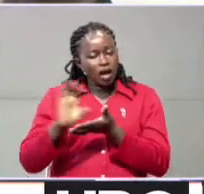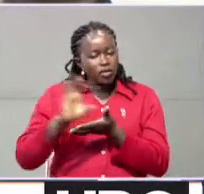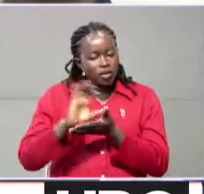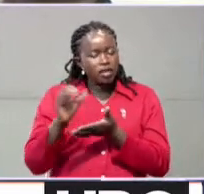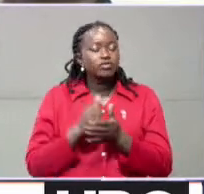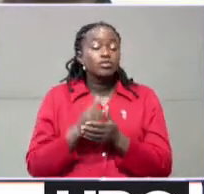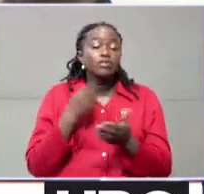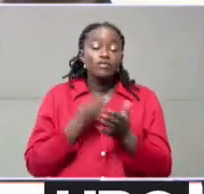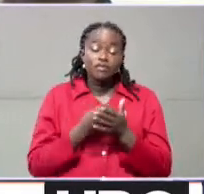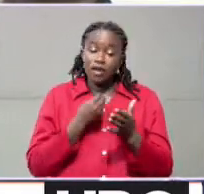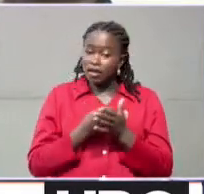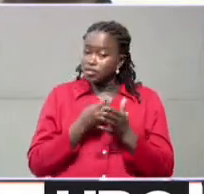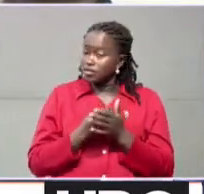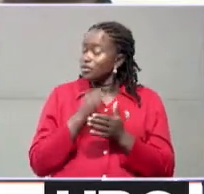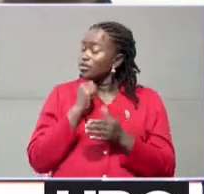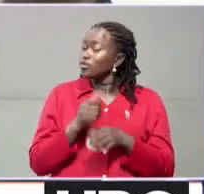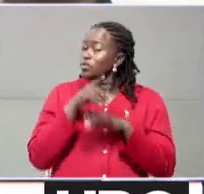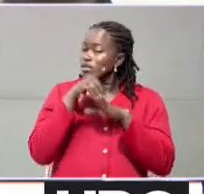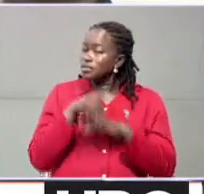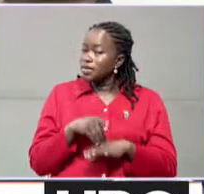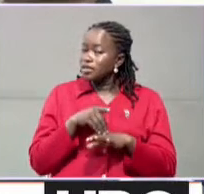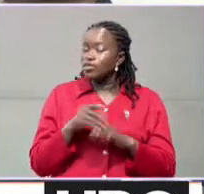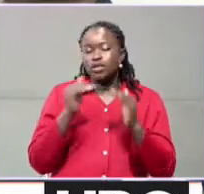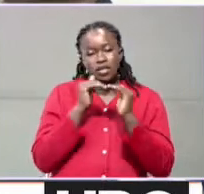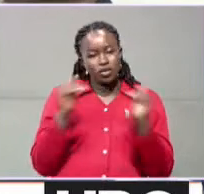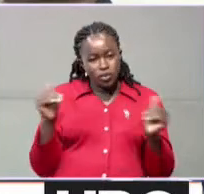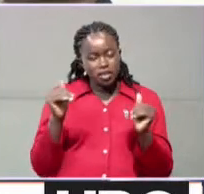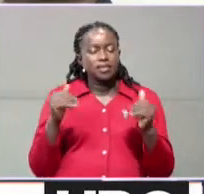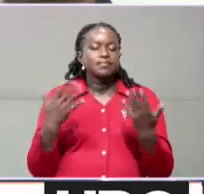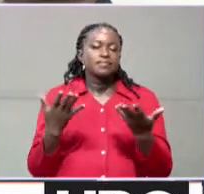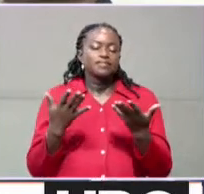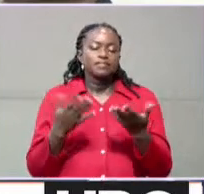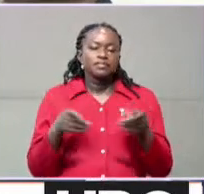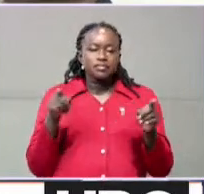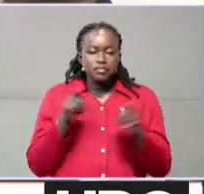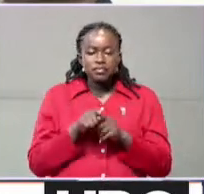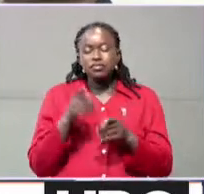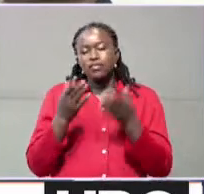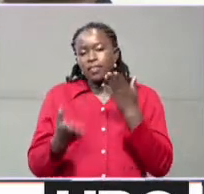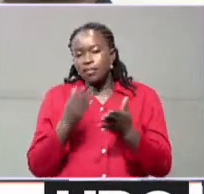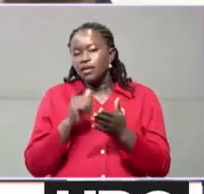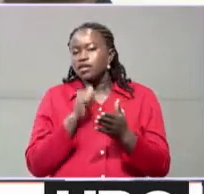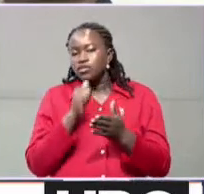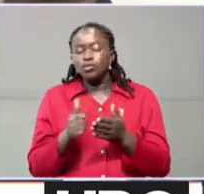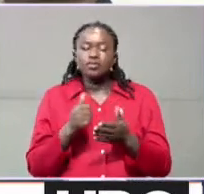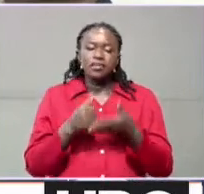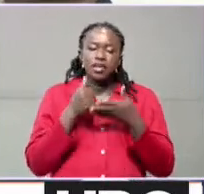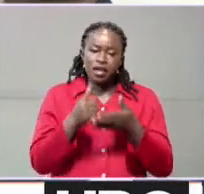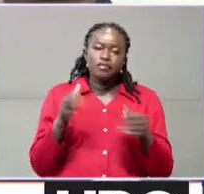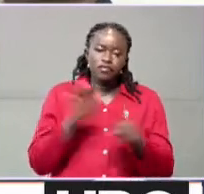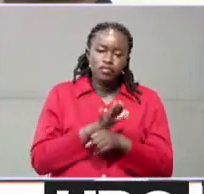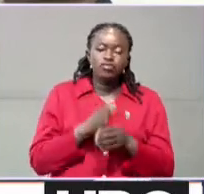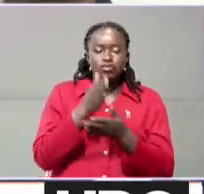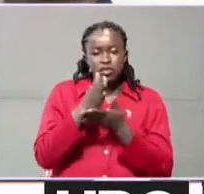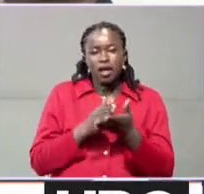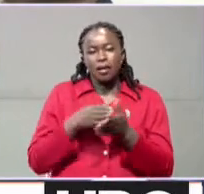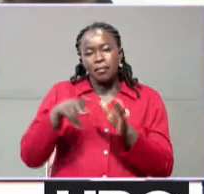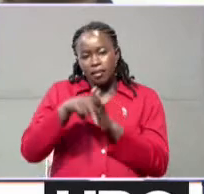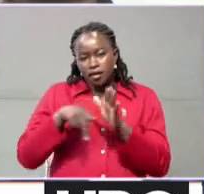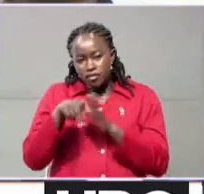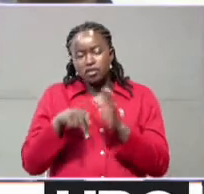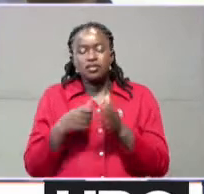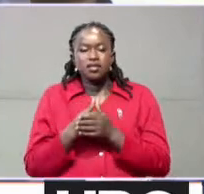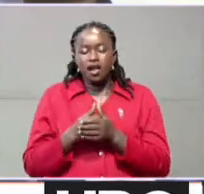of the funds is not based on equity and they may not be helpful to some parishes government is